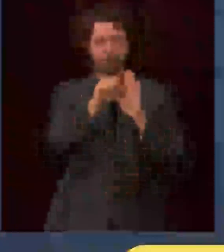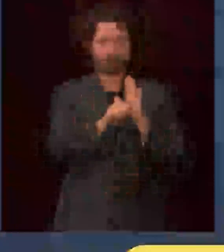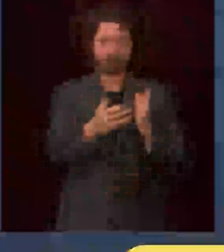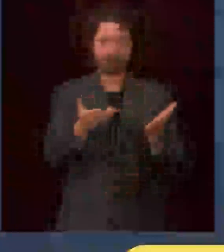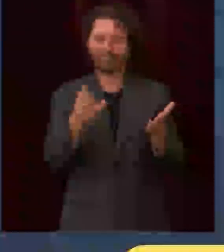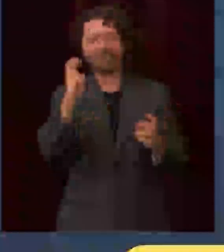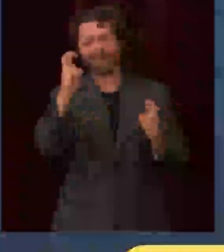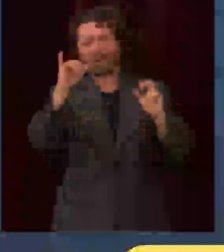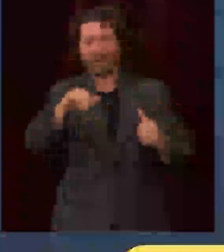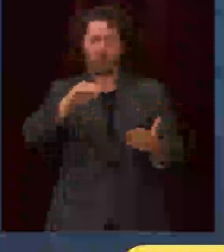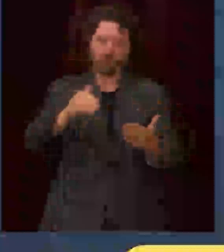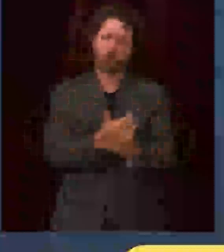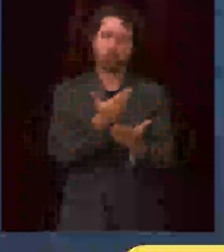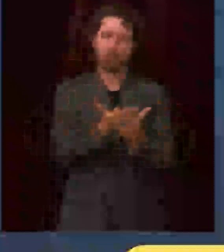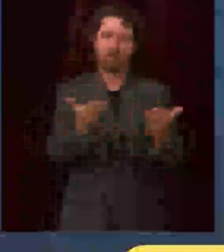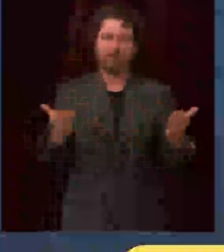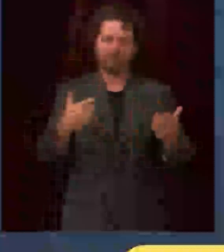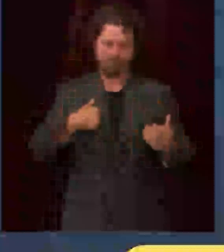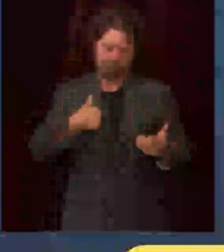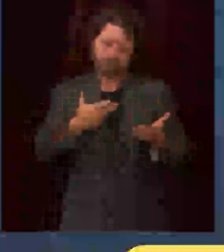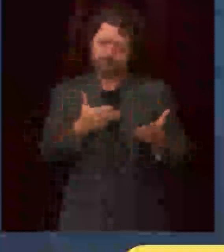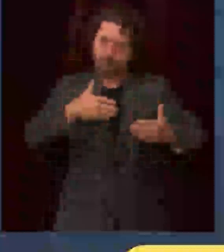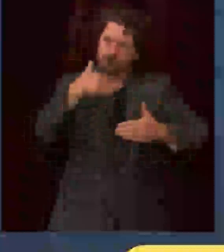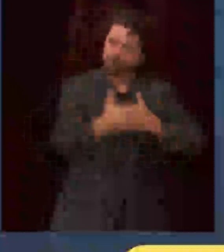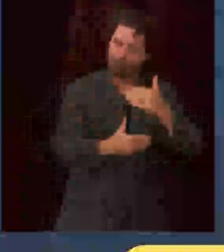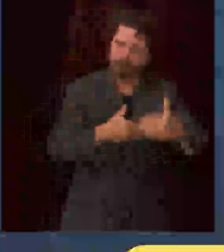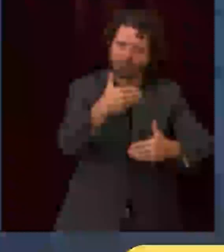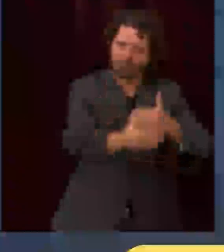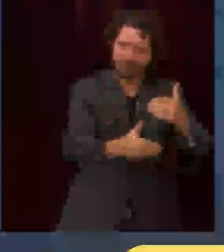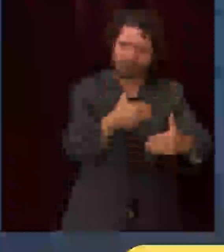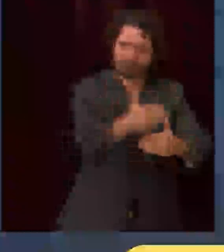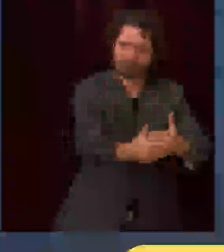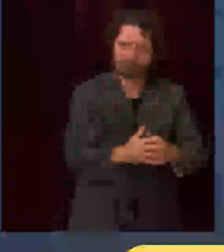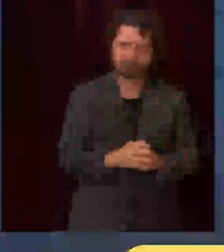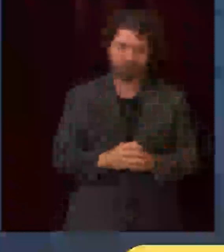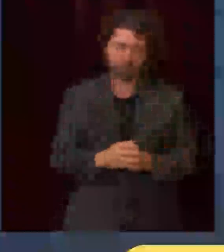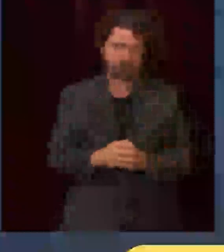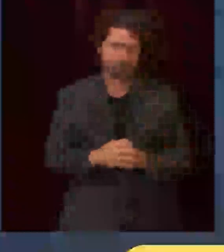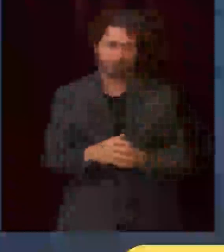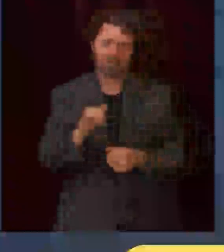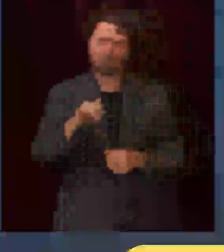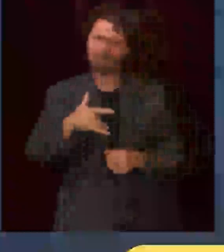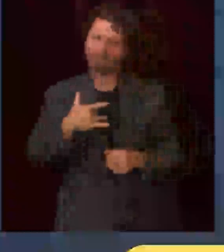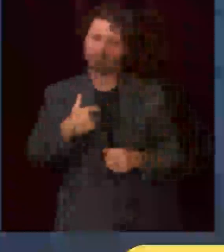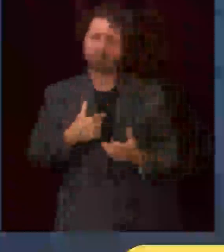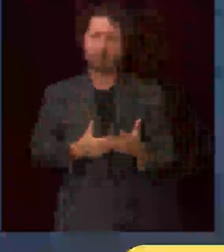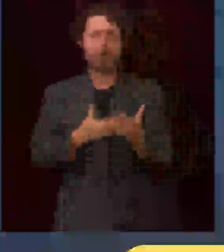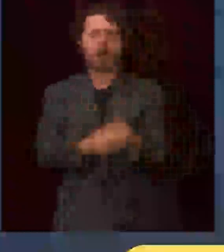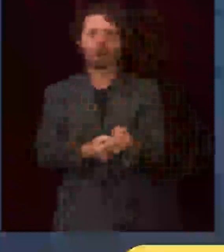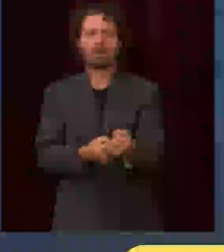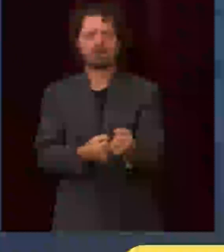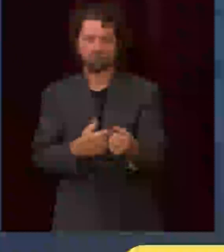confidence this week to move to that number. Next question comes from Austin with Northwest News Network.